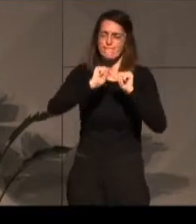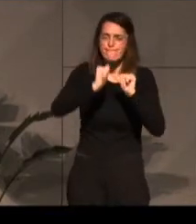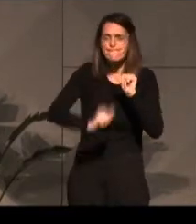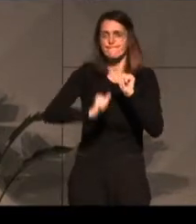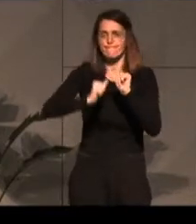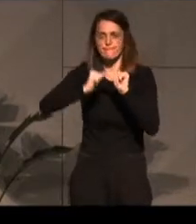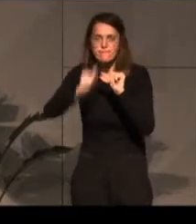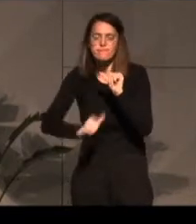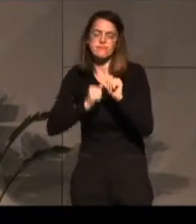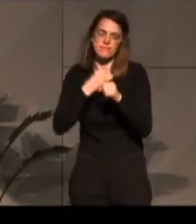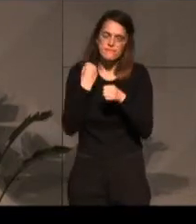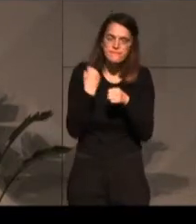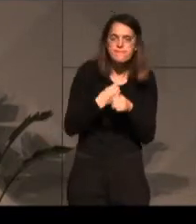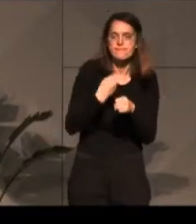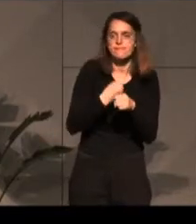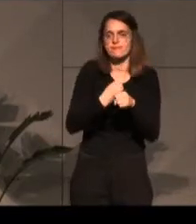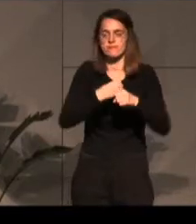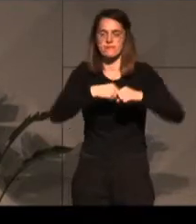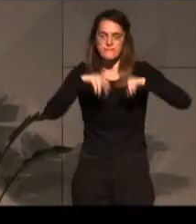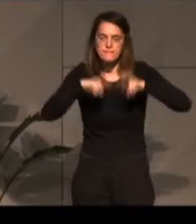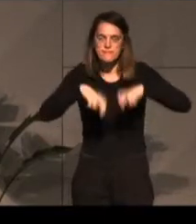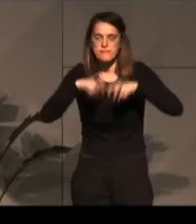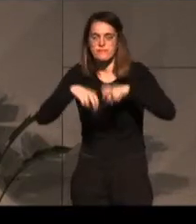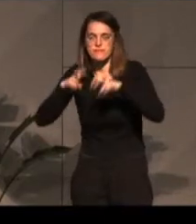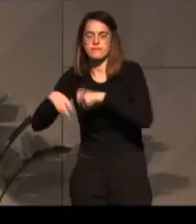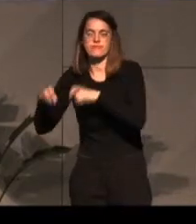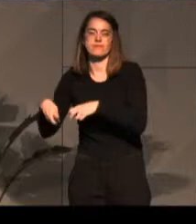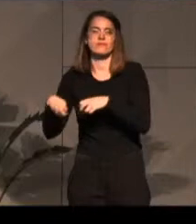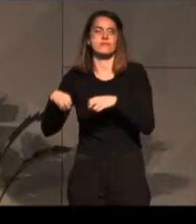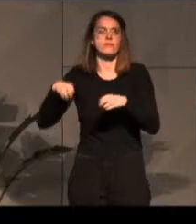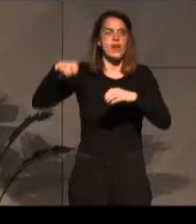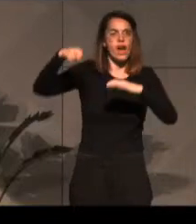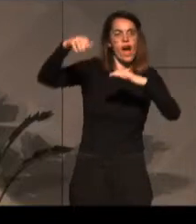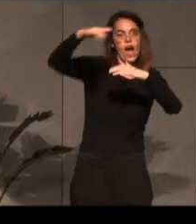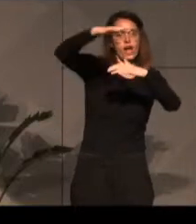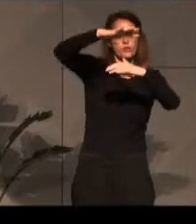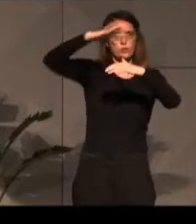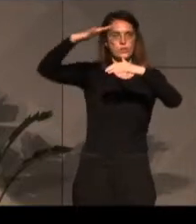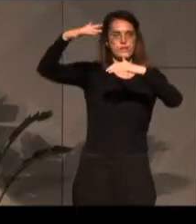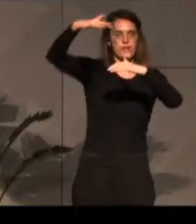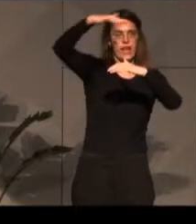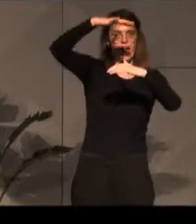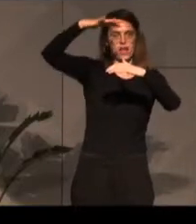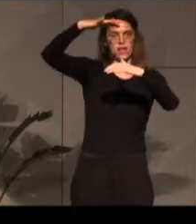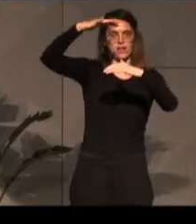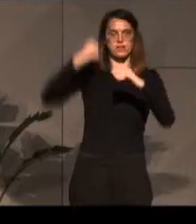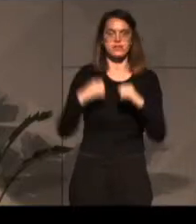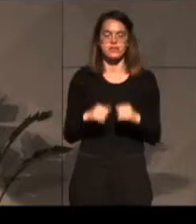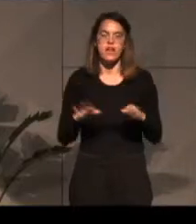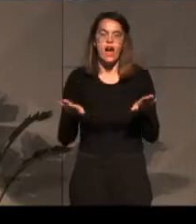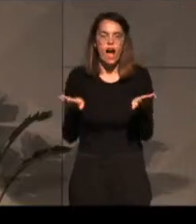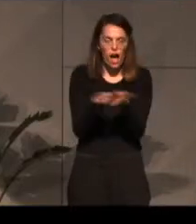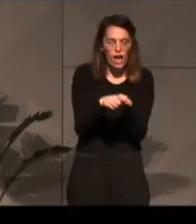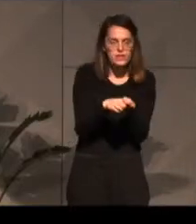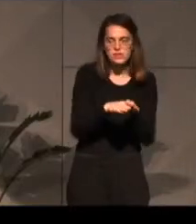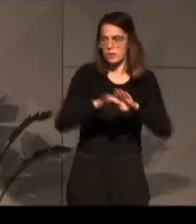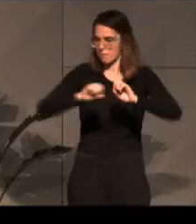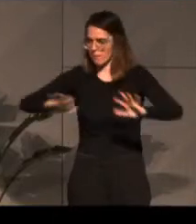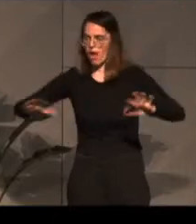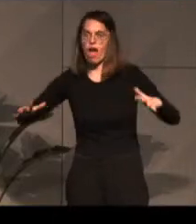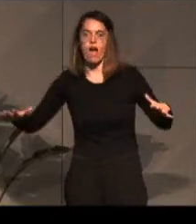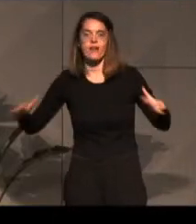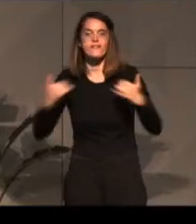A full year, research teams work day and night in order to find out about the complex interactions between the atmosphere, the ice, the oceans, and